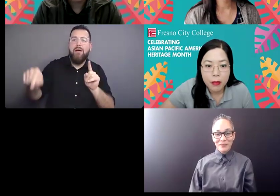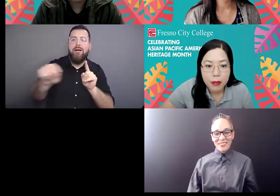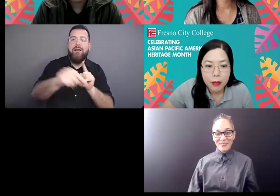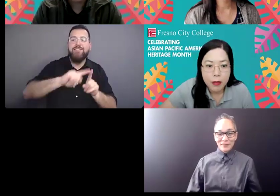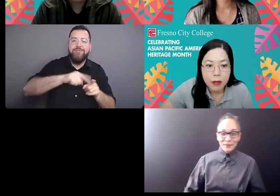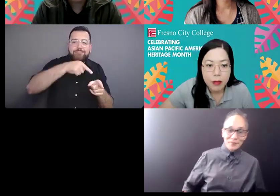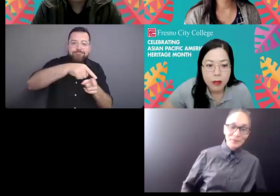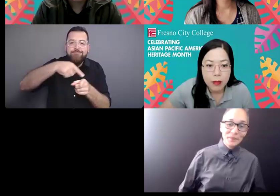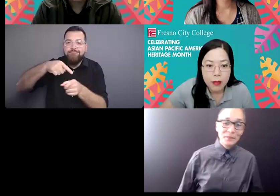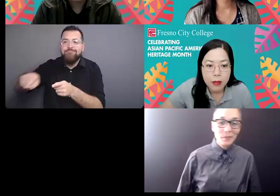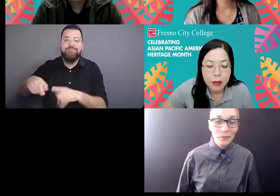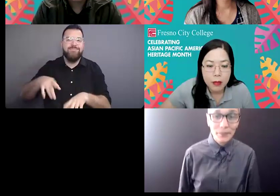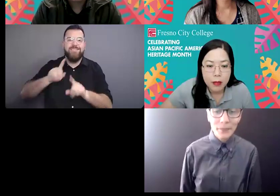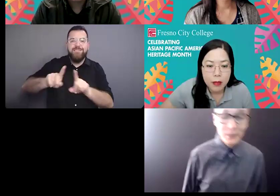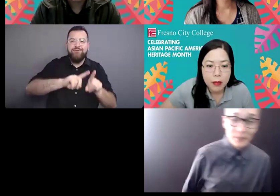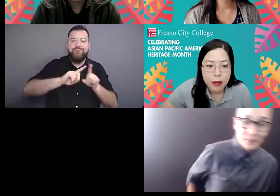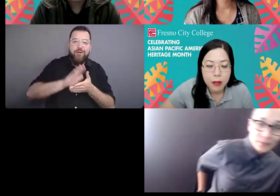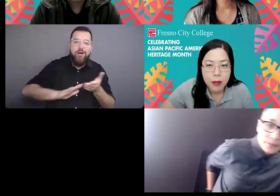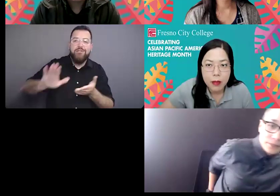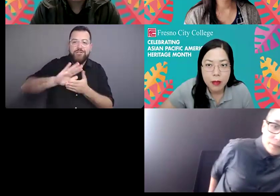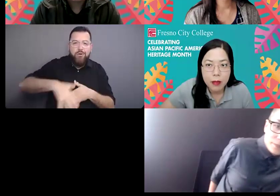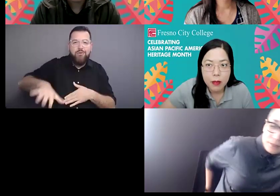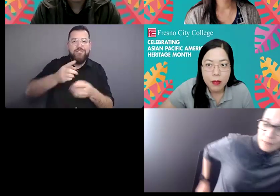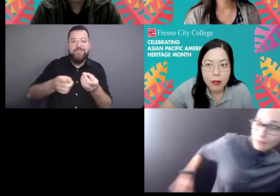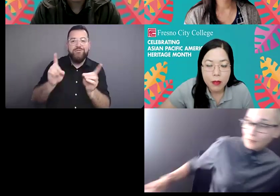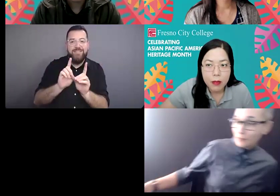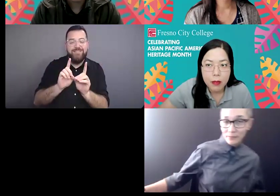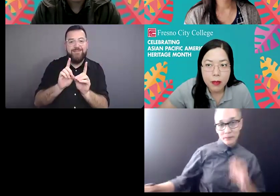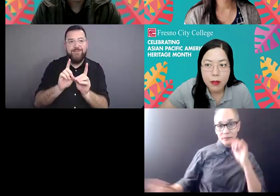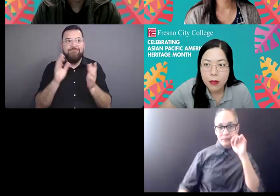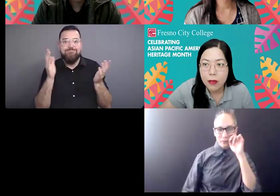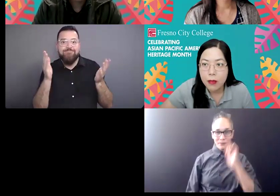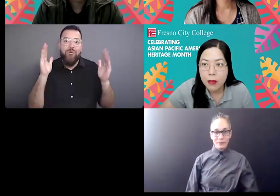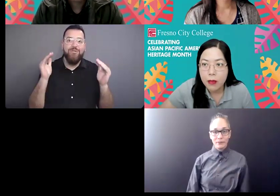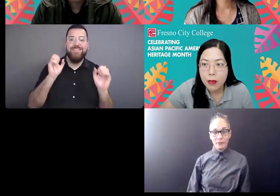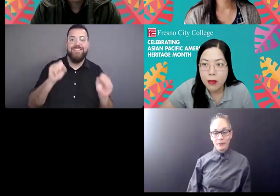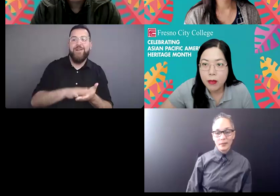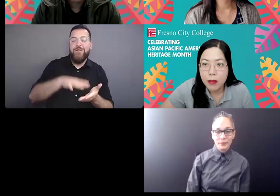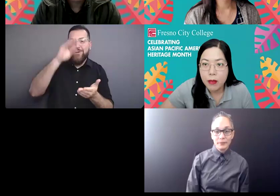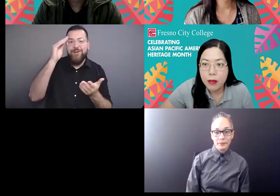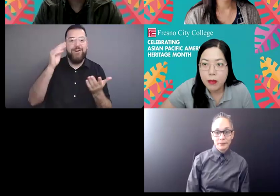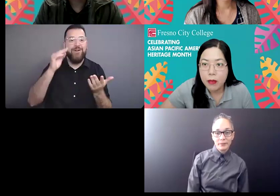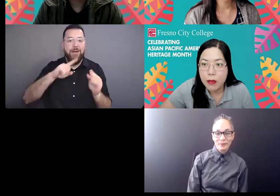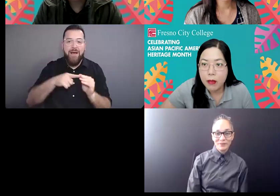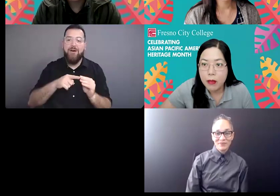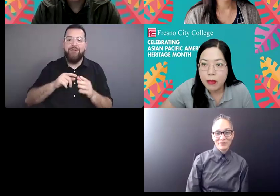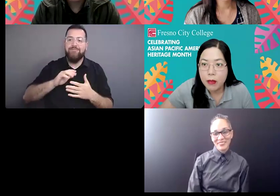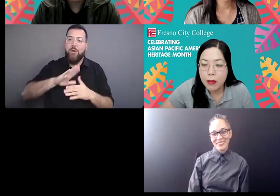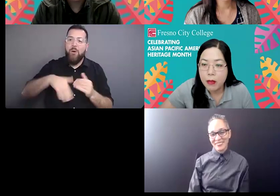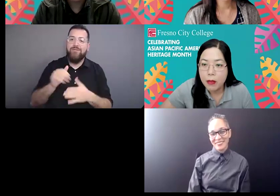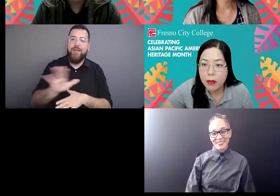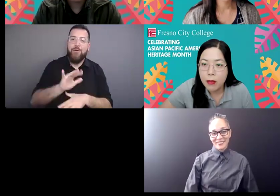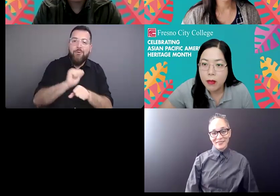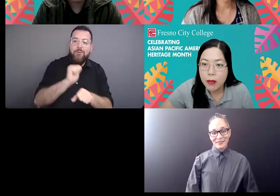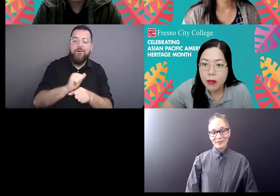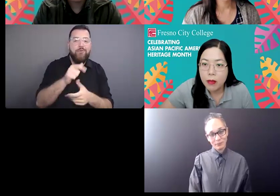different colleges. And so hopefully this will help us learn more about what they're all doing